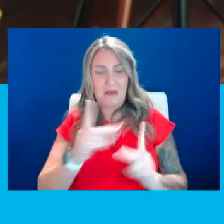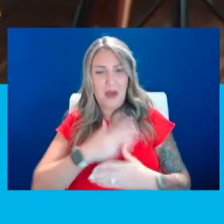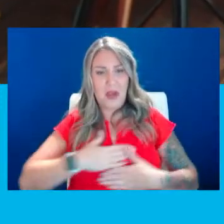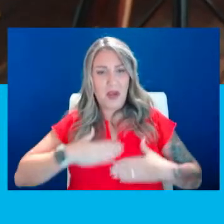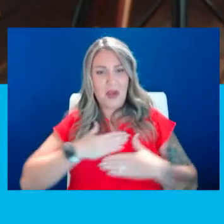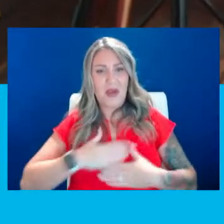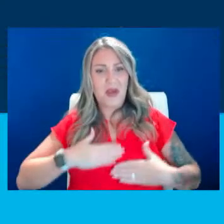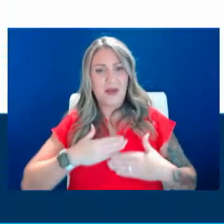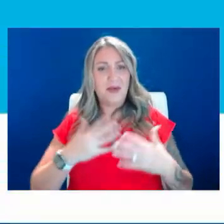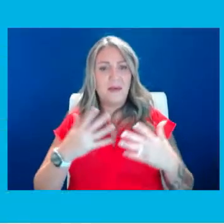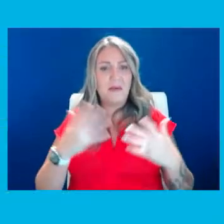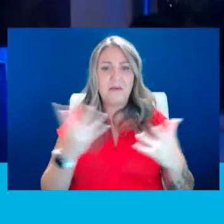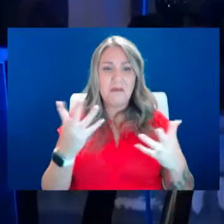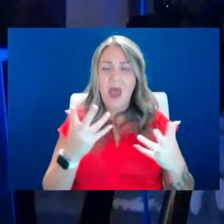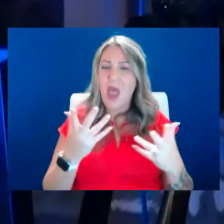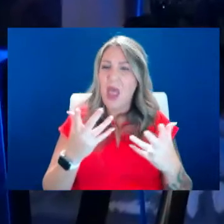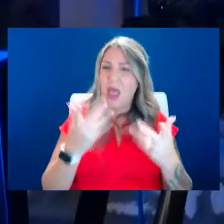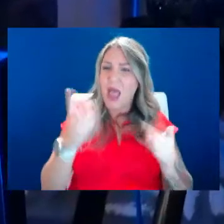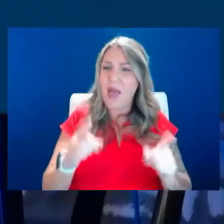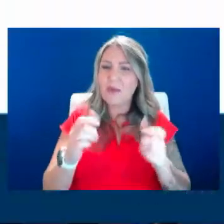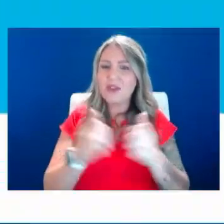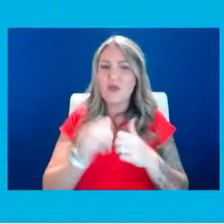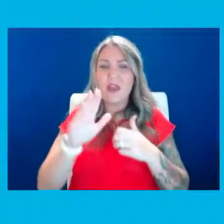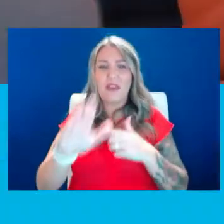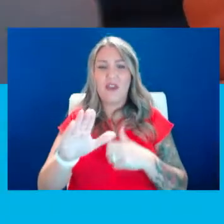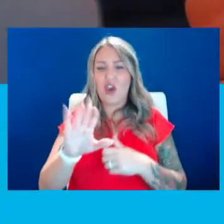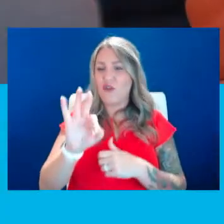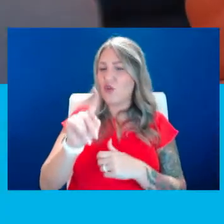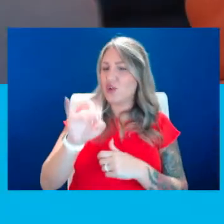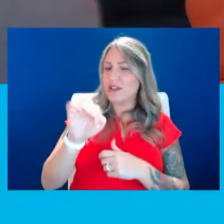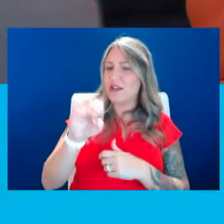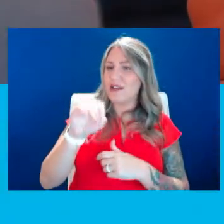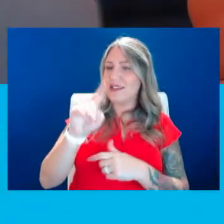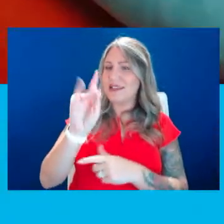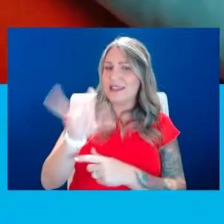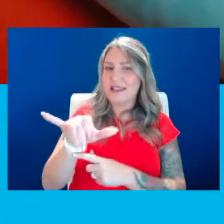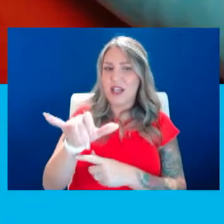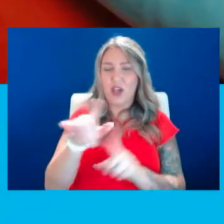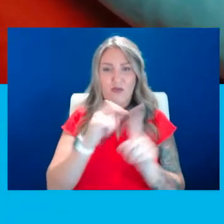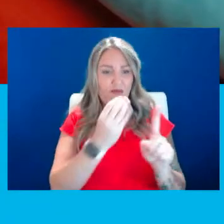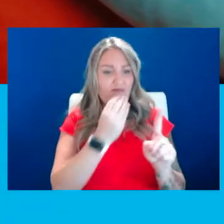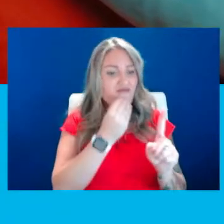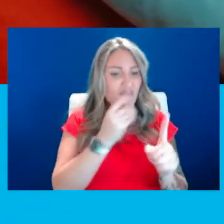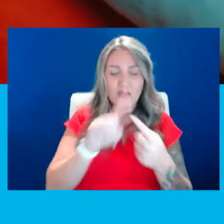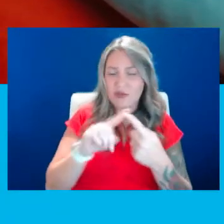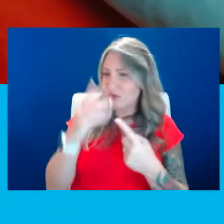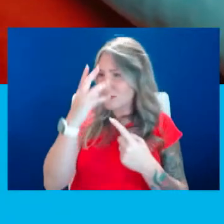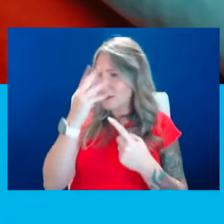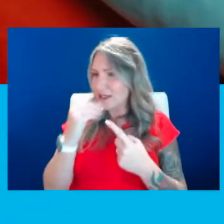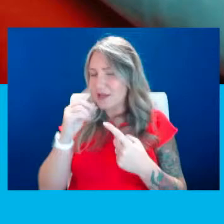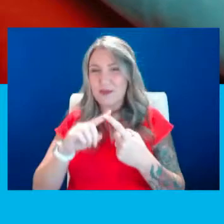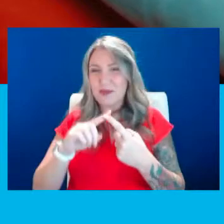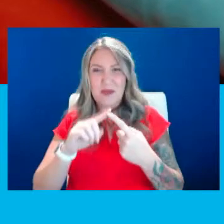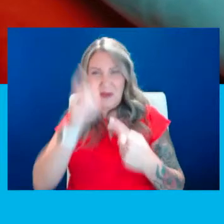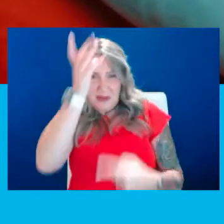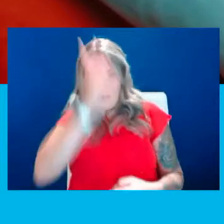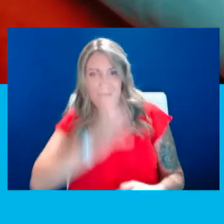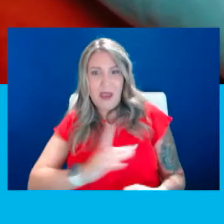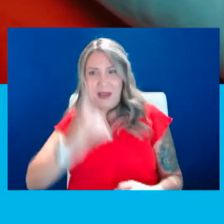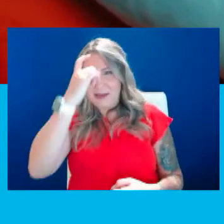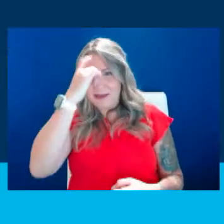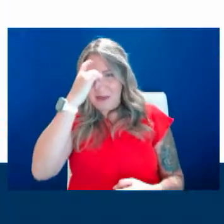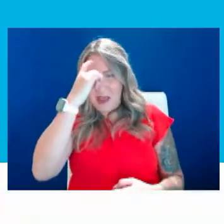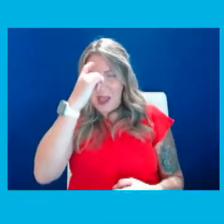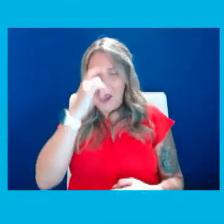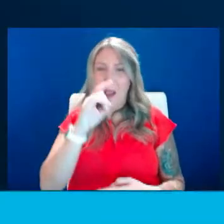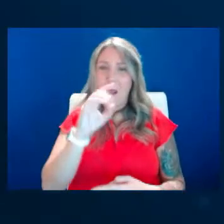having on their fertility? I'm Jessica Lovell. From food to sleep to the man's brain, we do some Monday medical myth busting